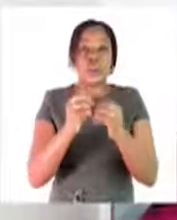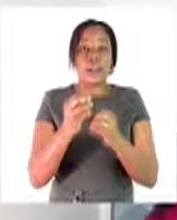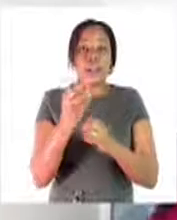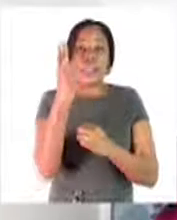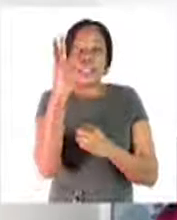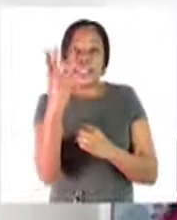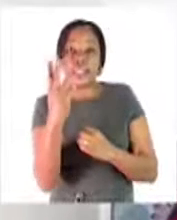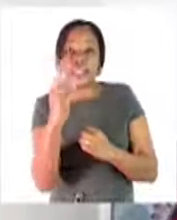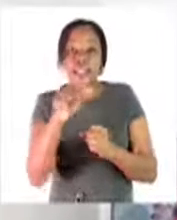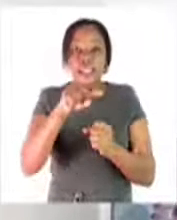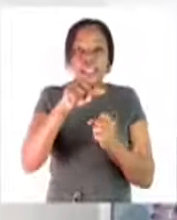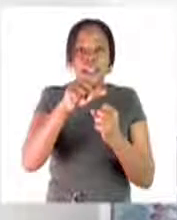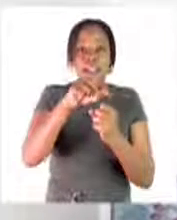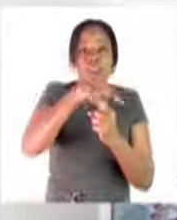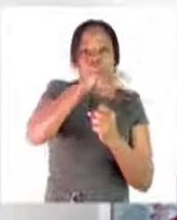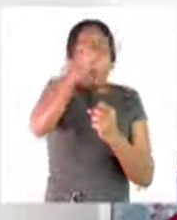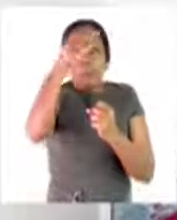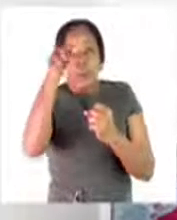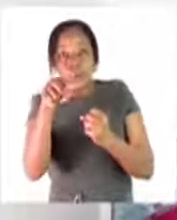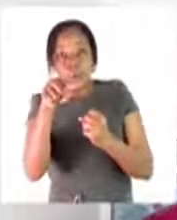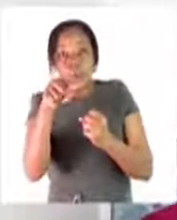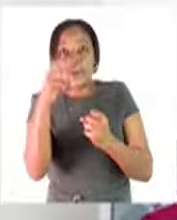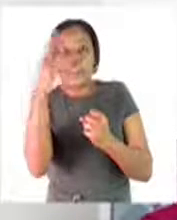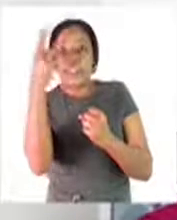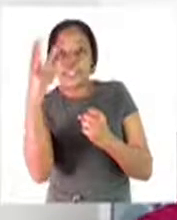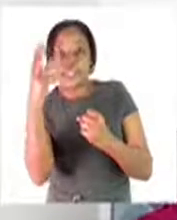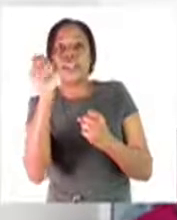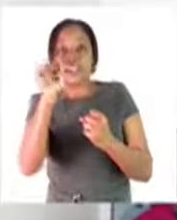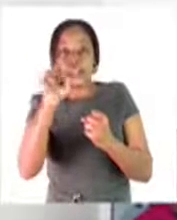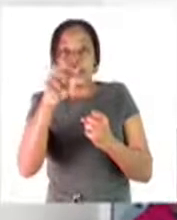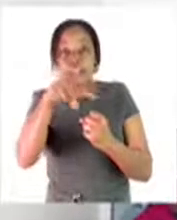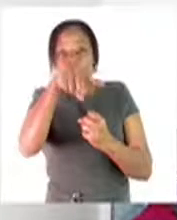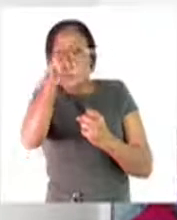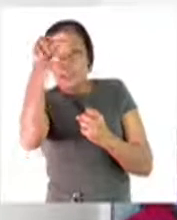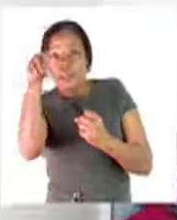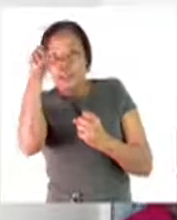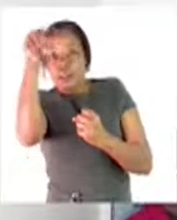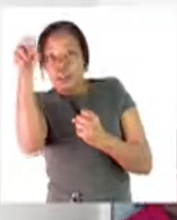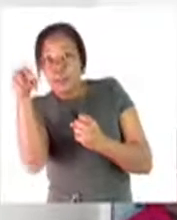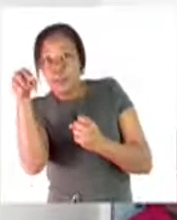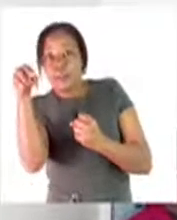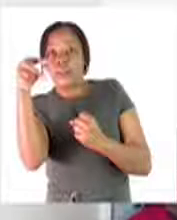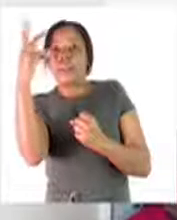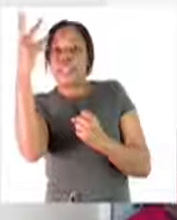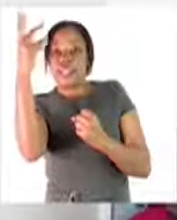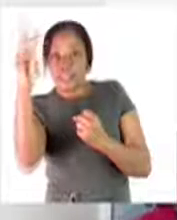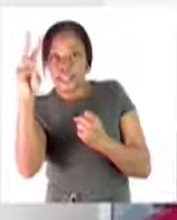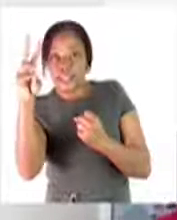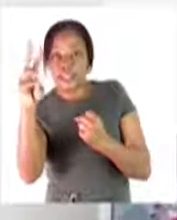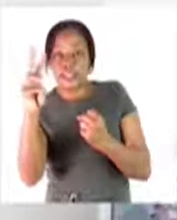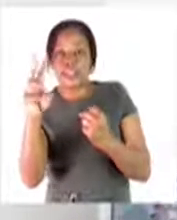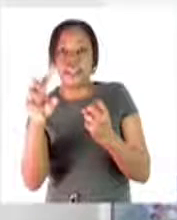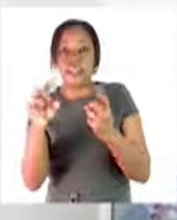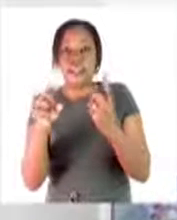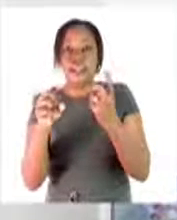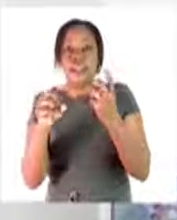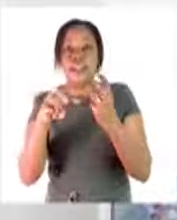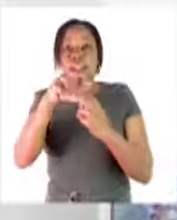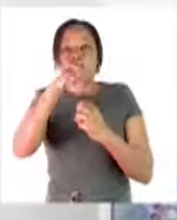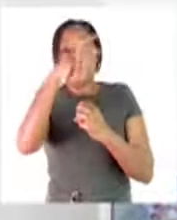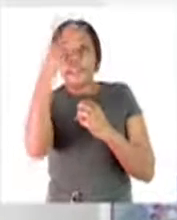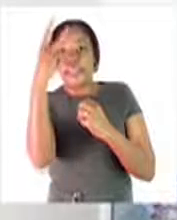3. I skip 4 and 5, then the next one will be 6. Therefore, I'll only be counting 3,